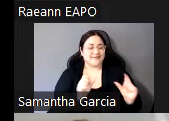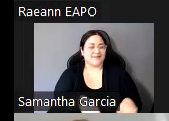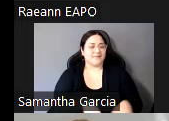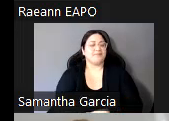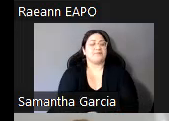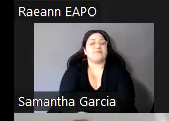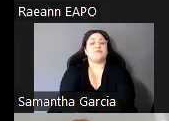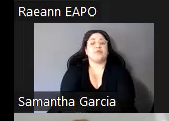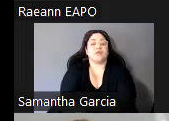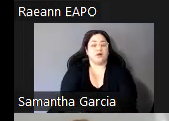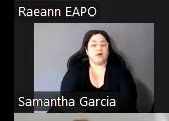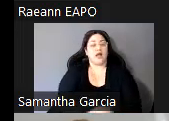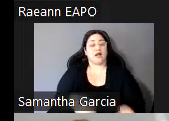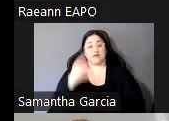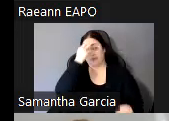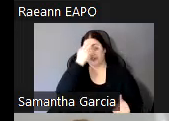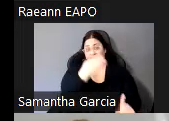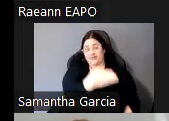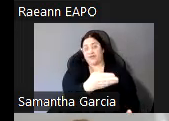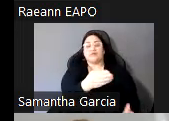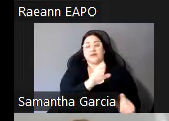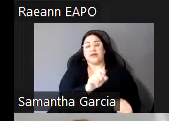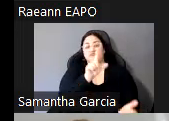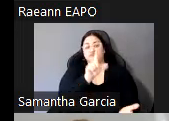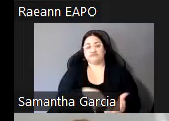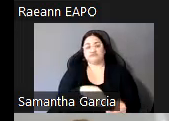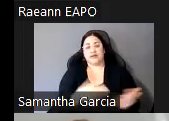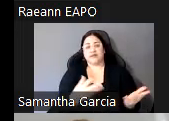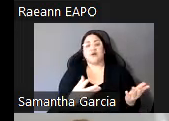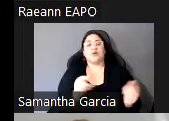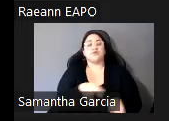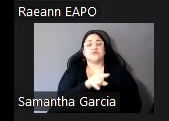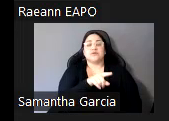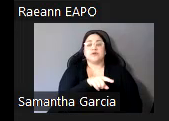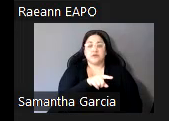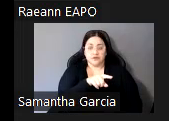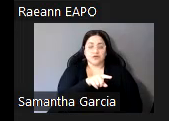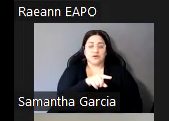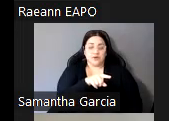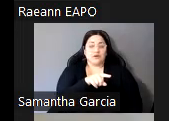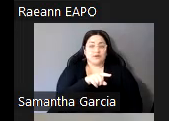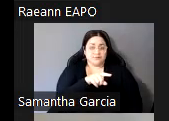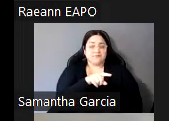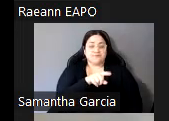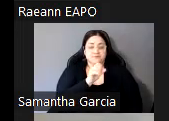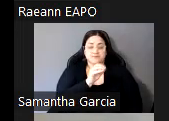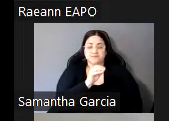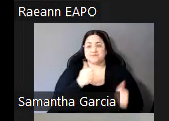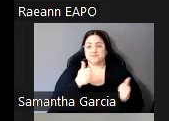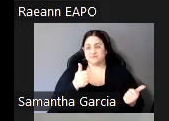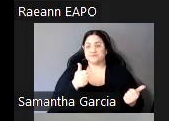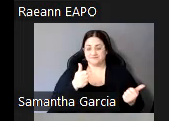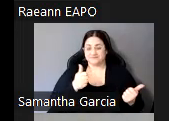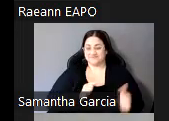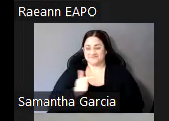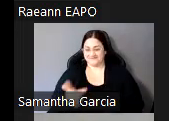I mentioned, we decided to try and figure out how we can connect with our elderly and our seniors in our communities.